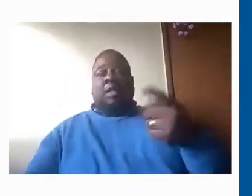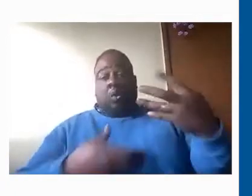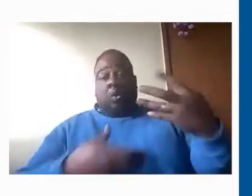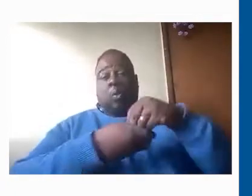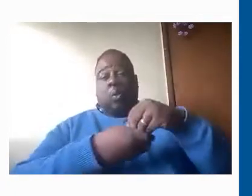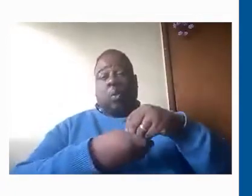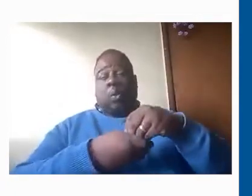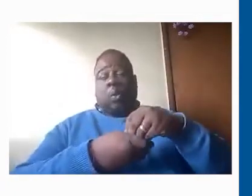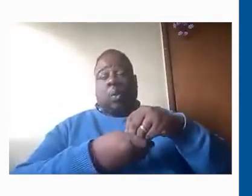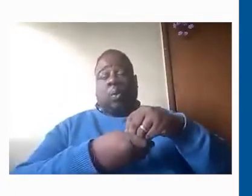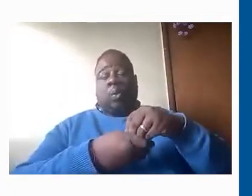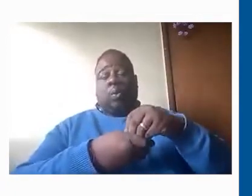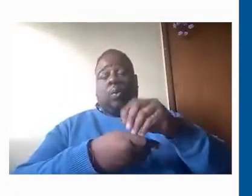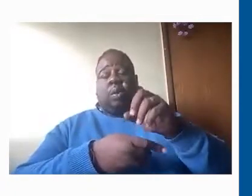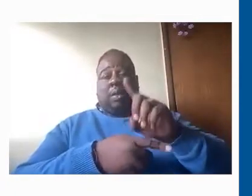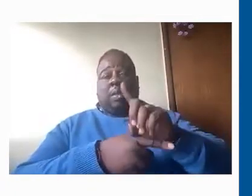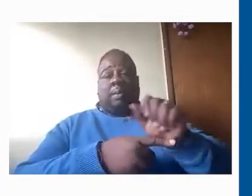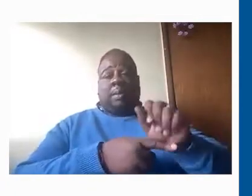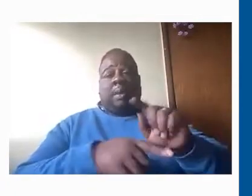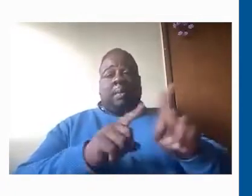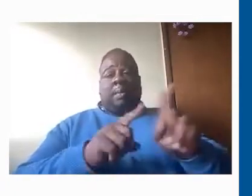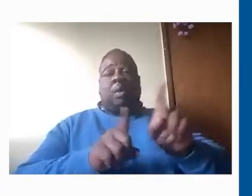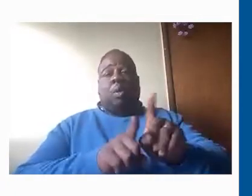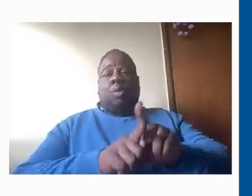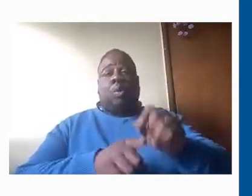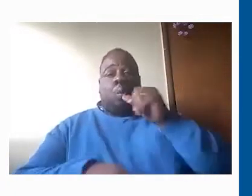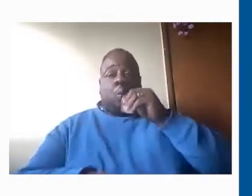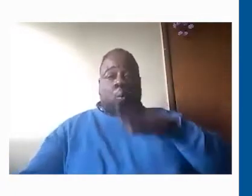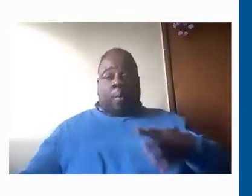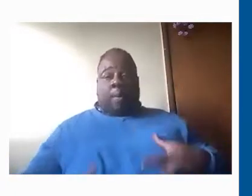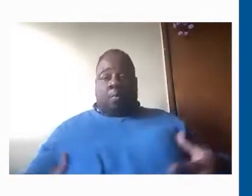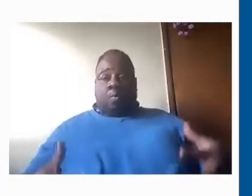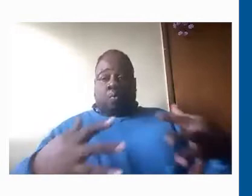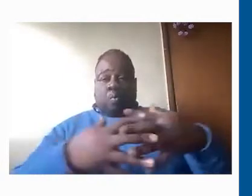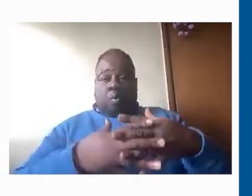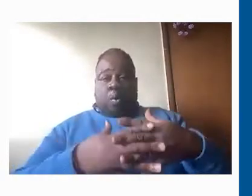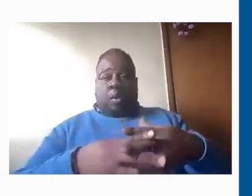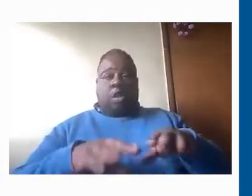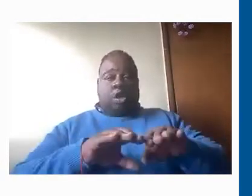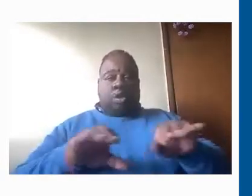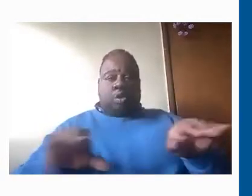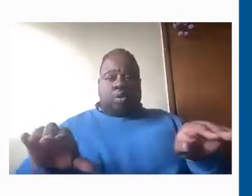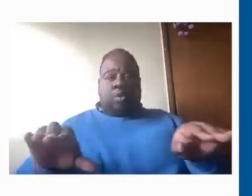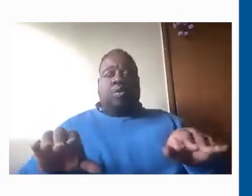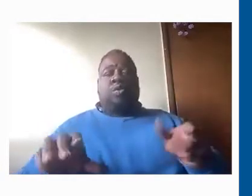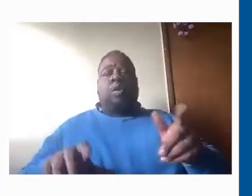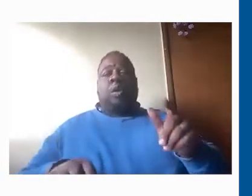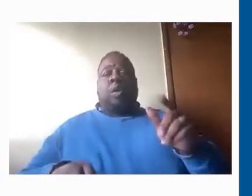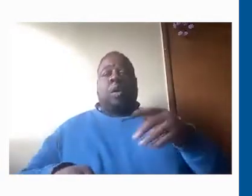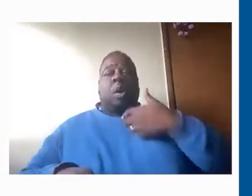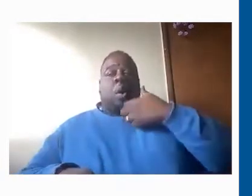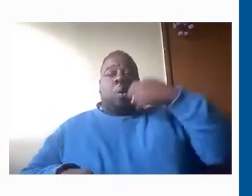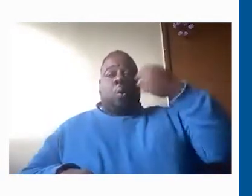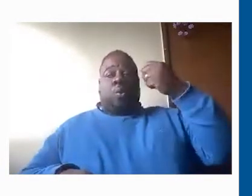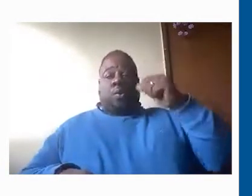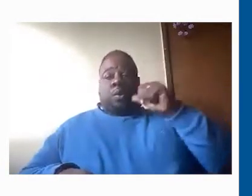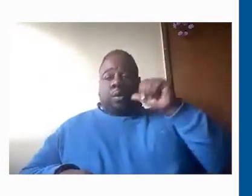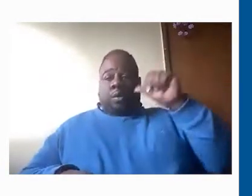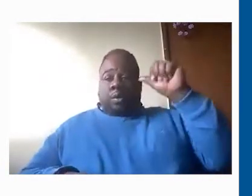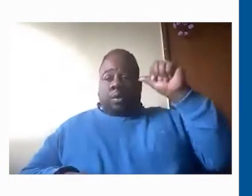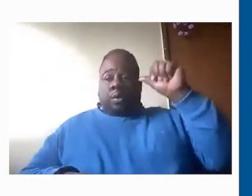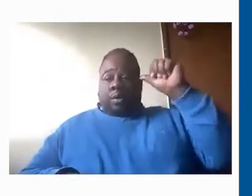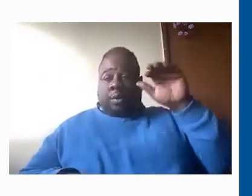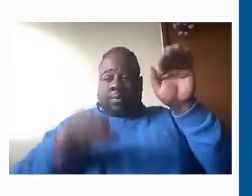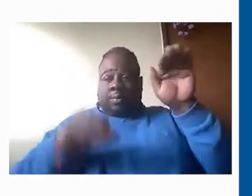can include women who are pregnant, children, older adults, or seniors. So it kind of encompasses a lot of different